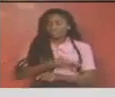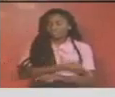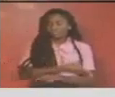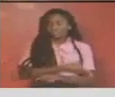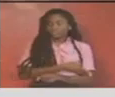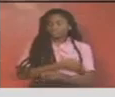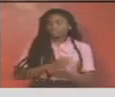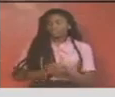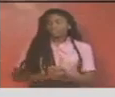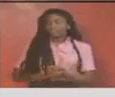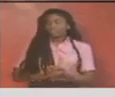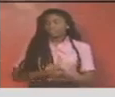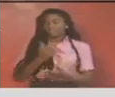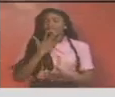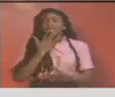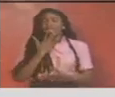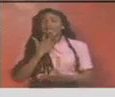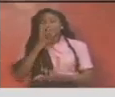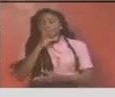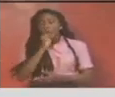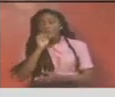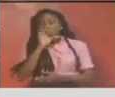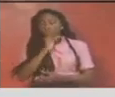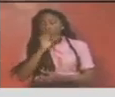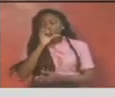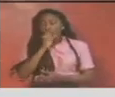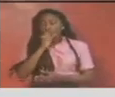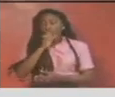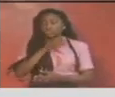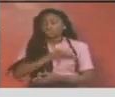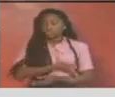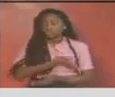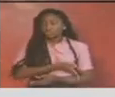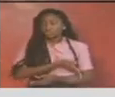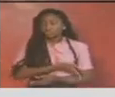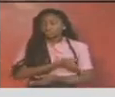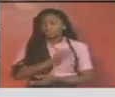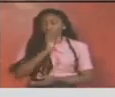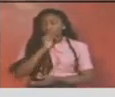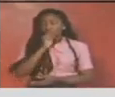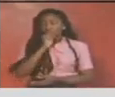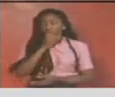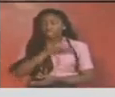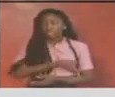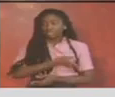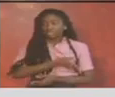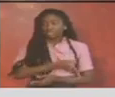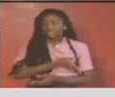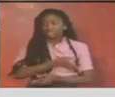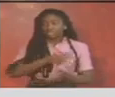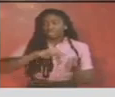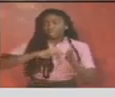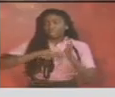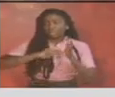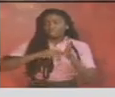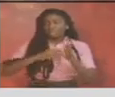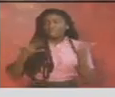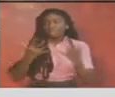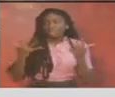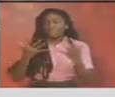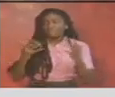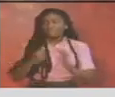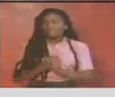of March is the orange bars to the way right of your screen. And we are seeing, what we're seeing in that orange portion represents